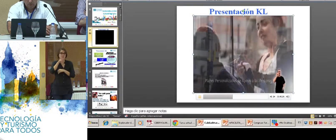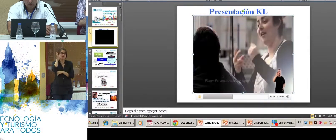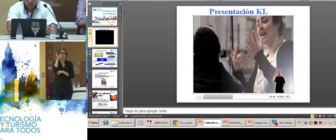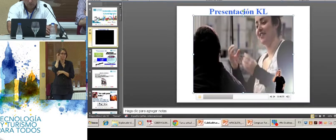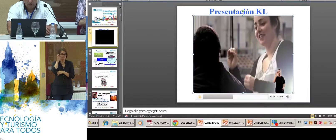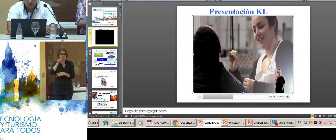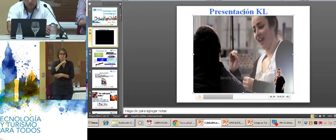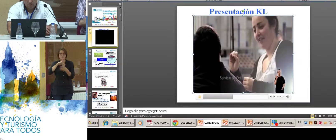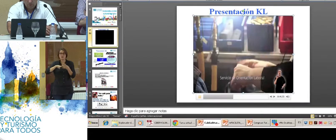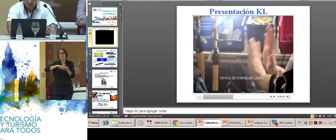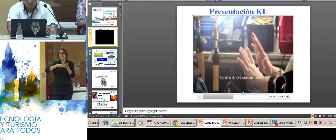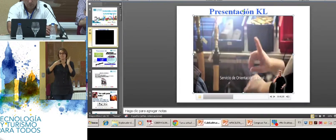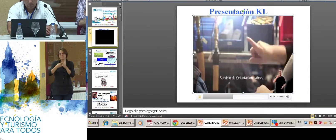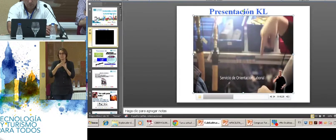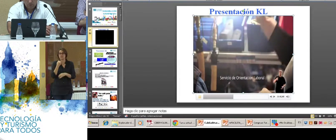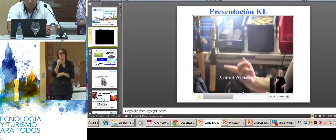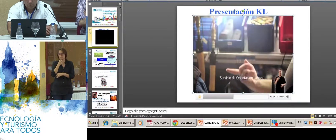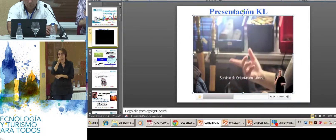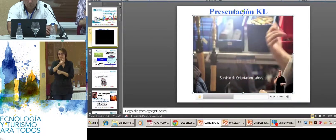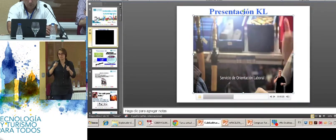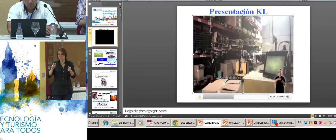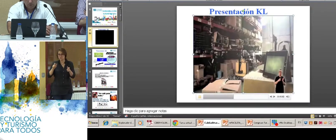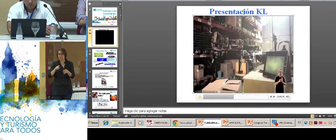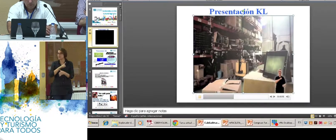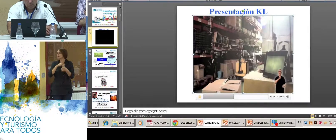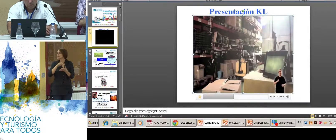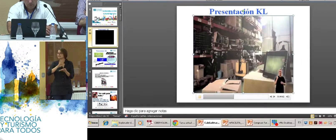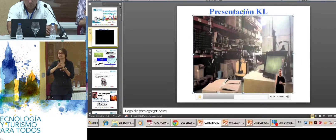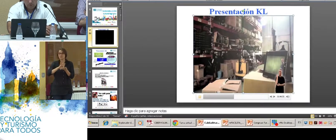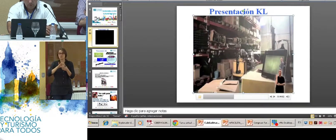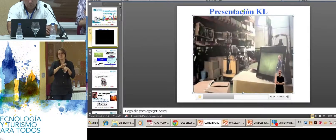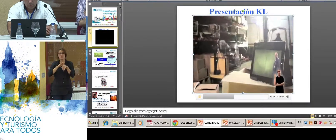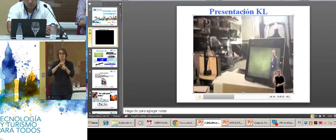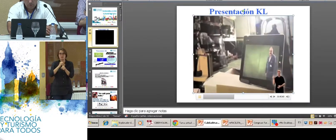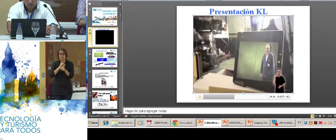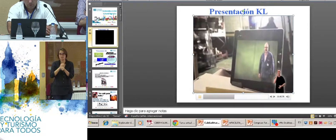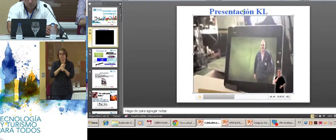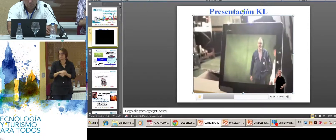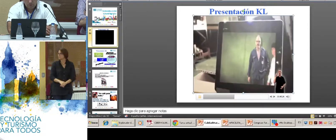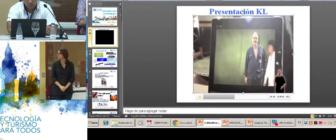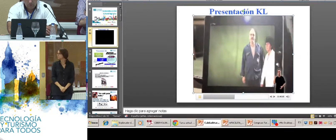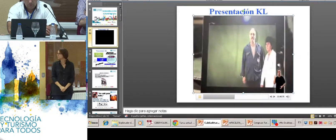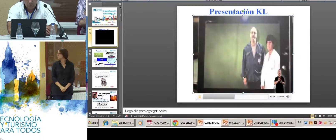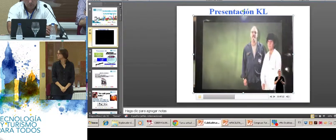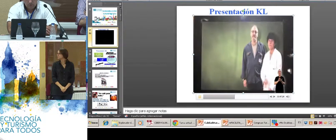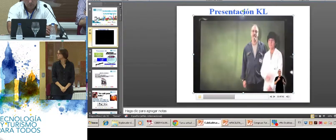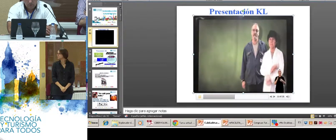apoyo a las disabilities, personas, PTAs, and y we el have servicio de orientación PTAs and laboral. services for them that are specific.